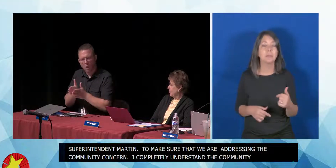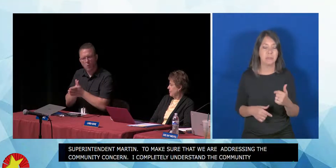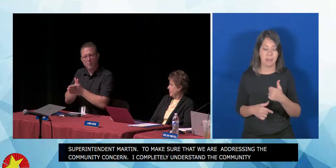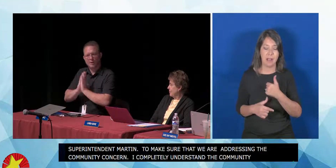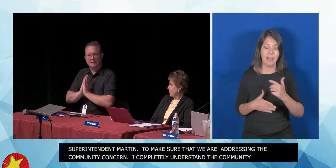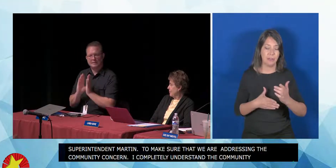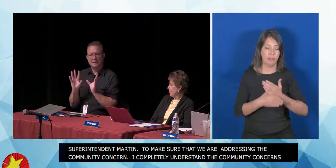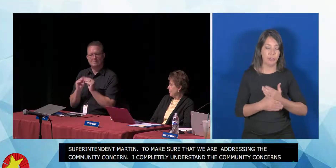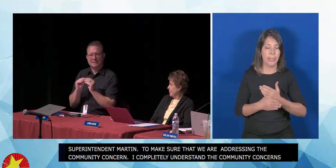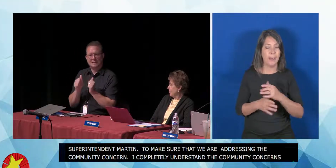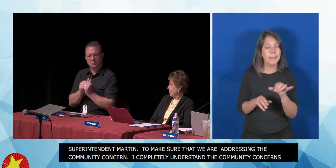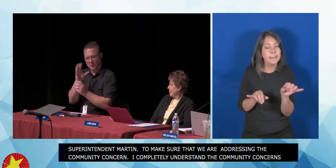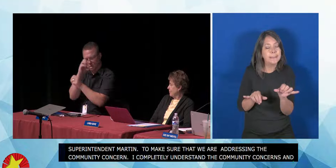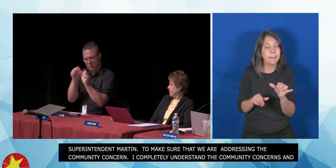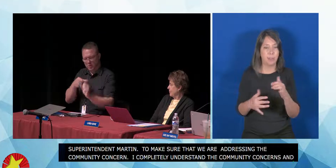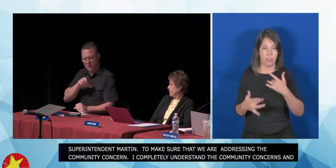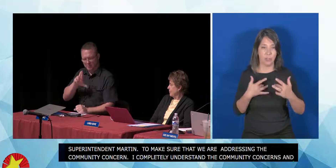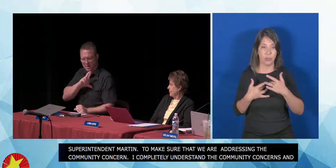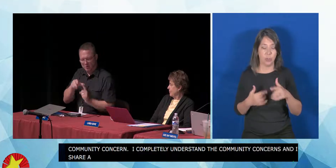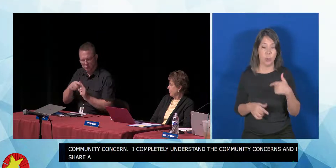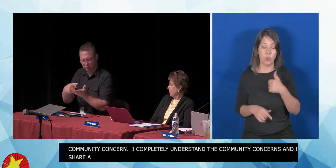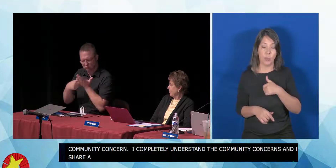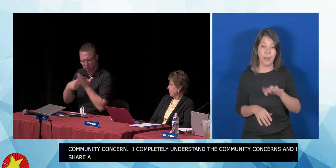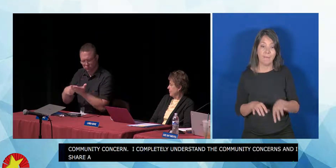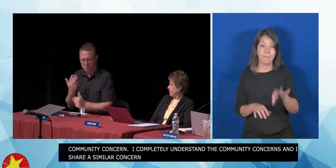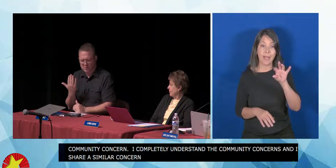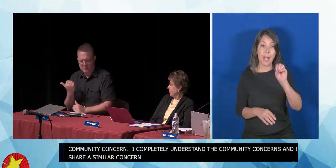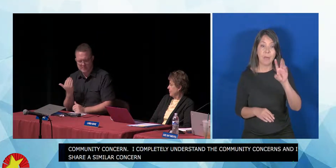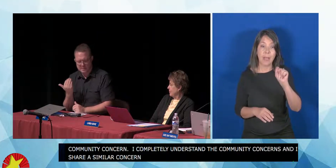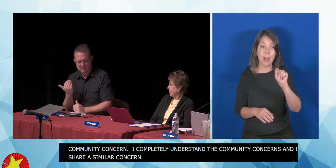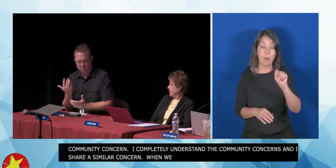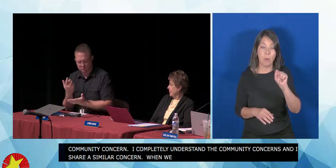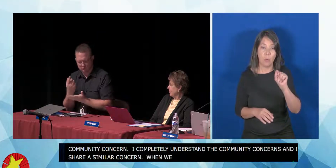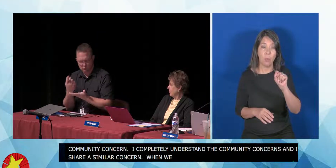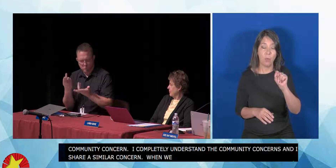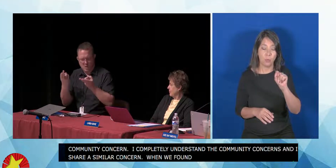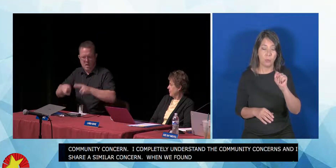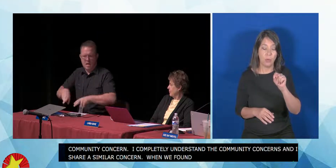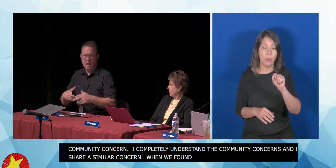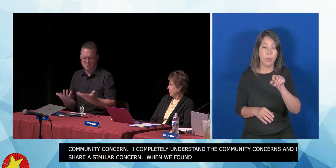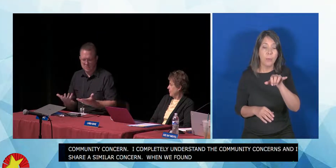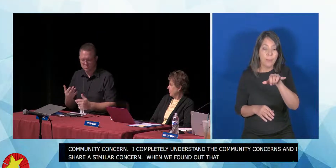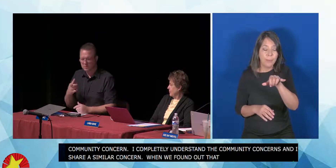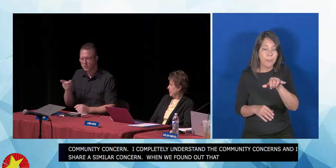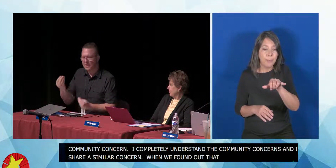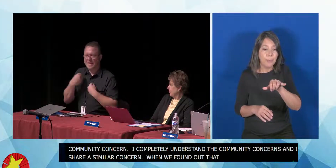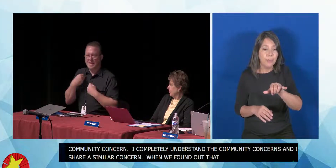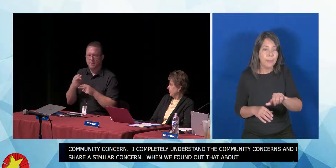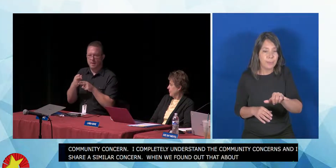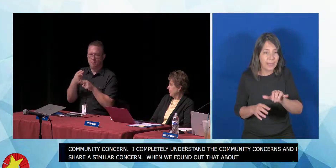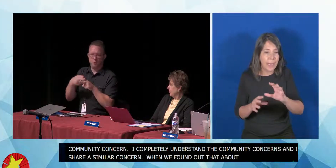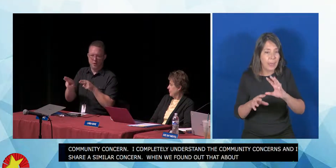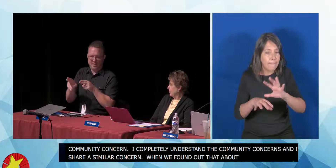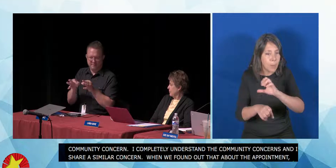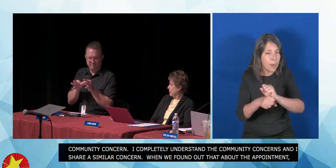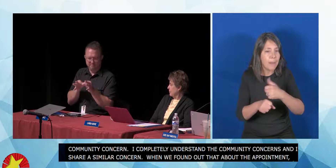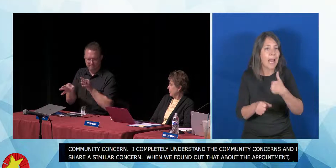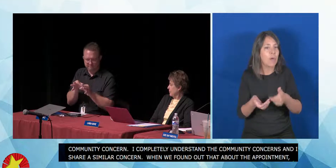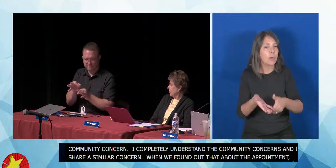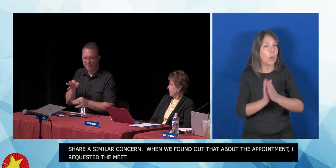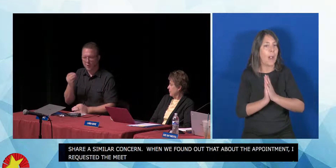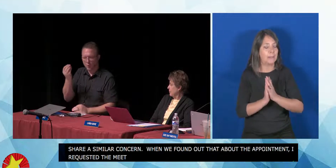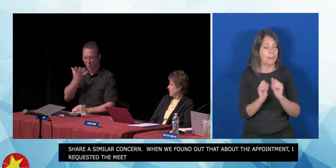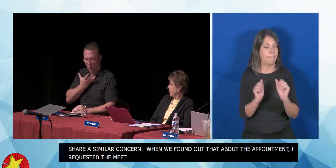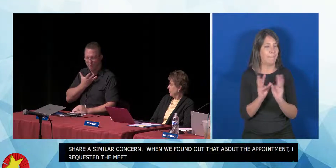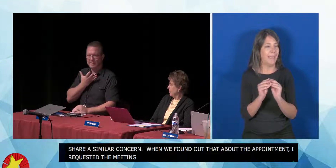similar concern. When we found out about the appointment, I requested a meeting with Superintendent